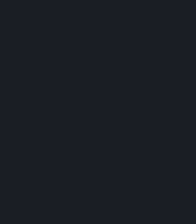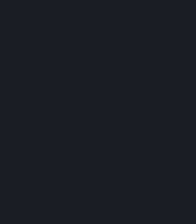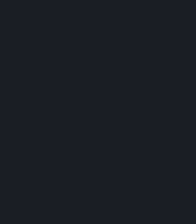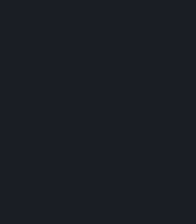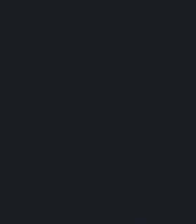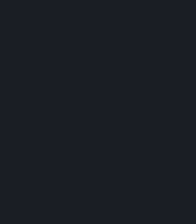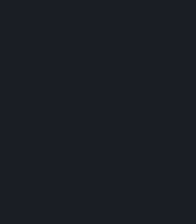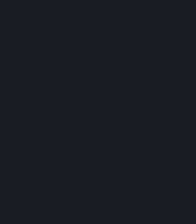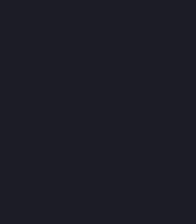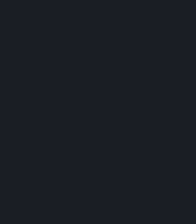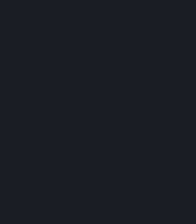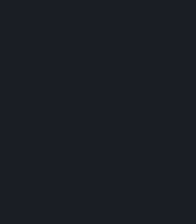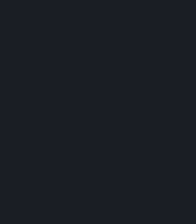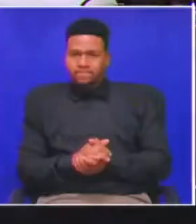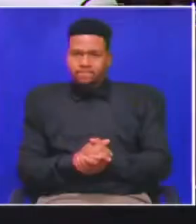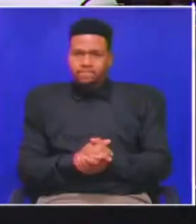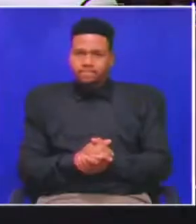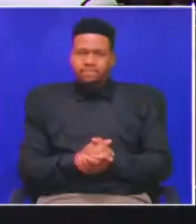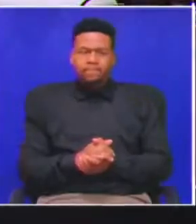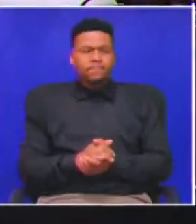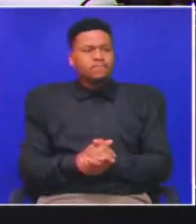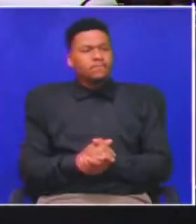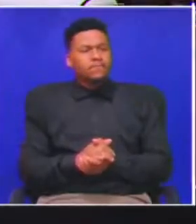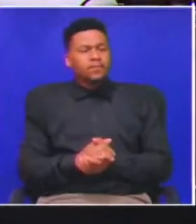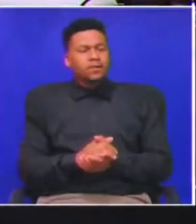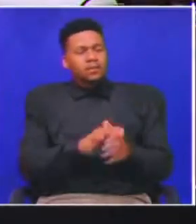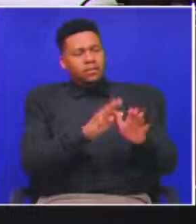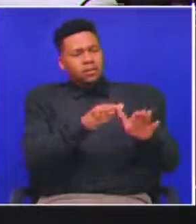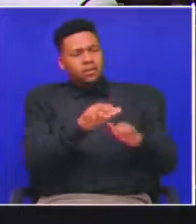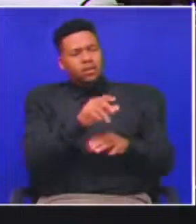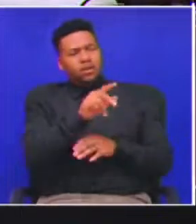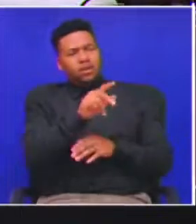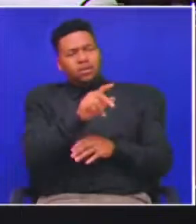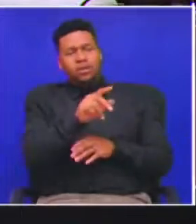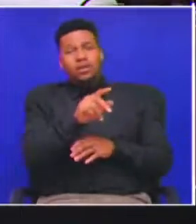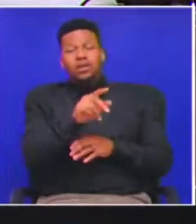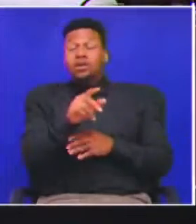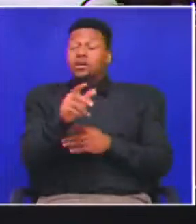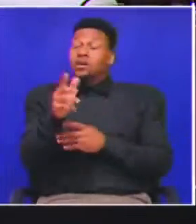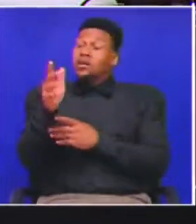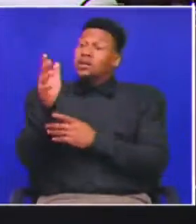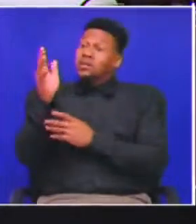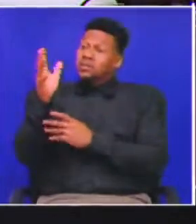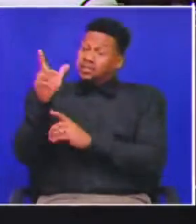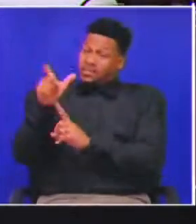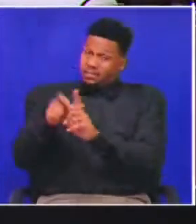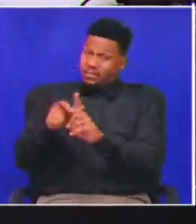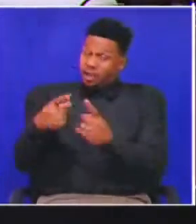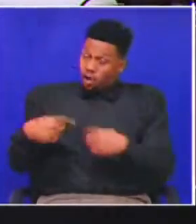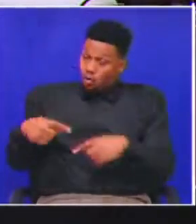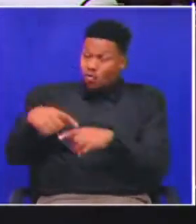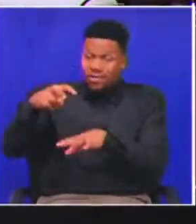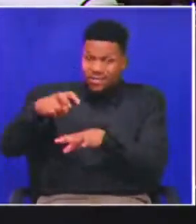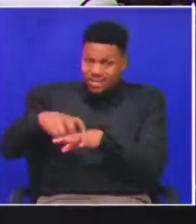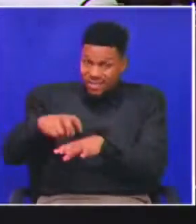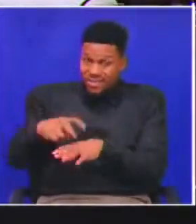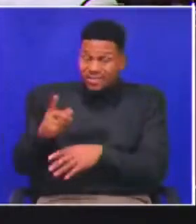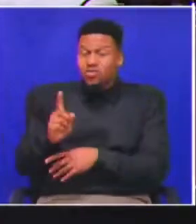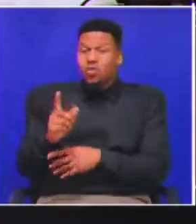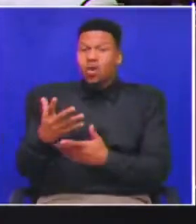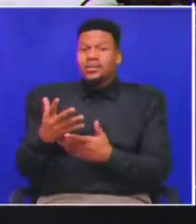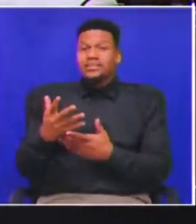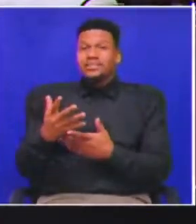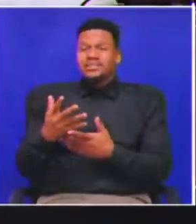more in greater effect. Order, Honorable Khoza. So, Honorable Speaker, we need to have a multi-pronged